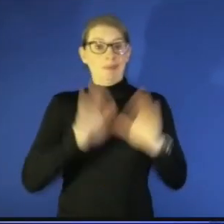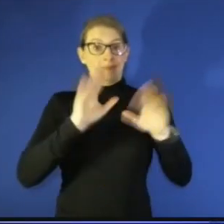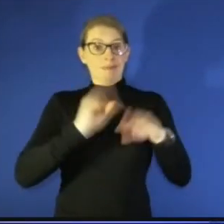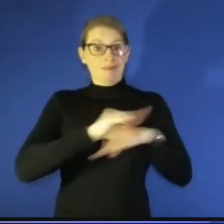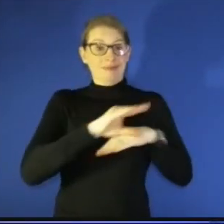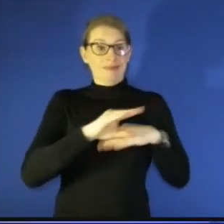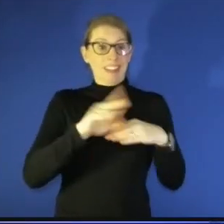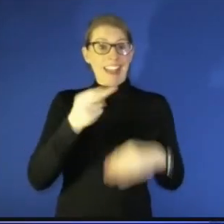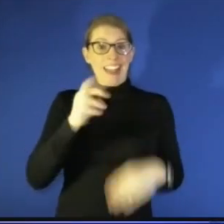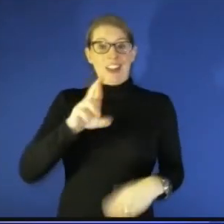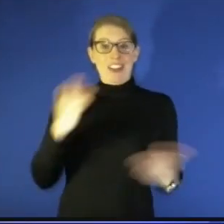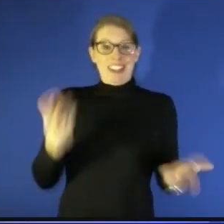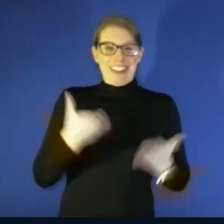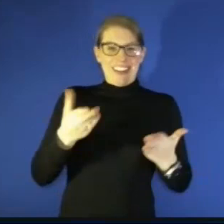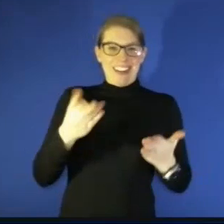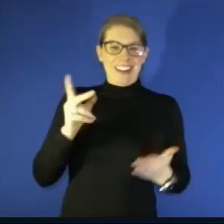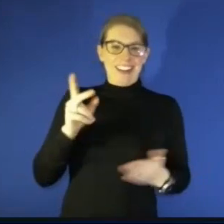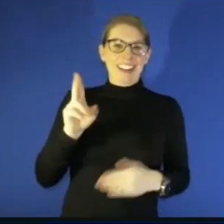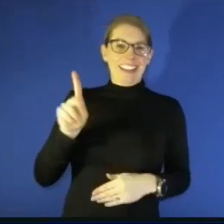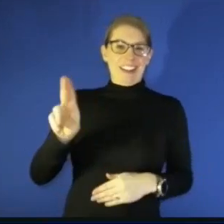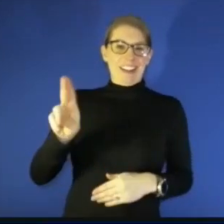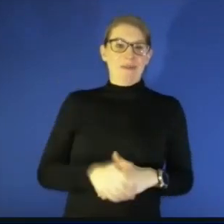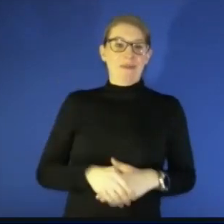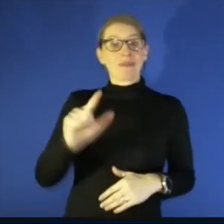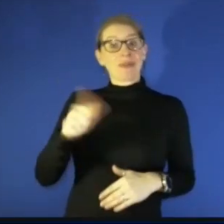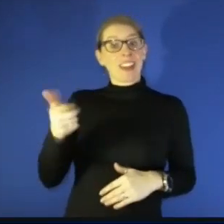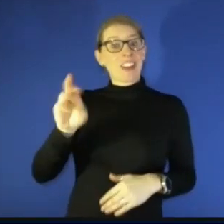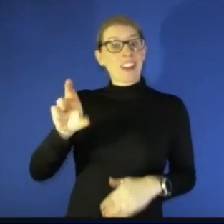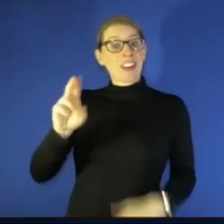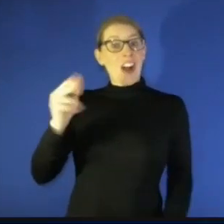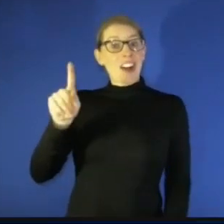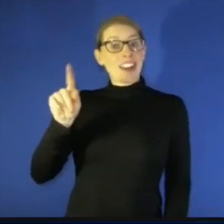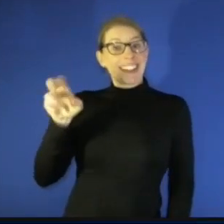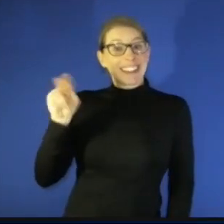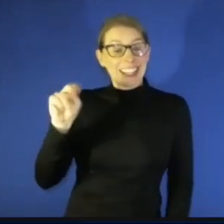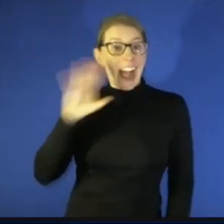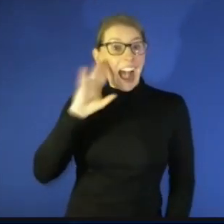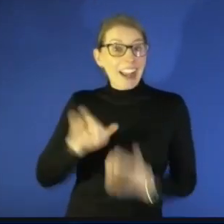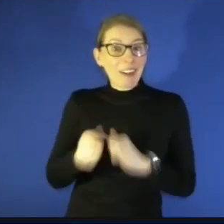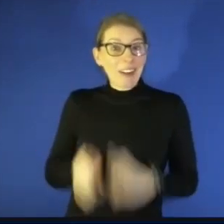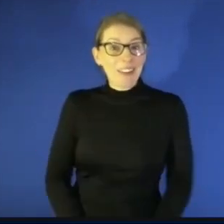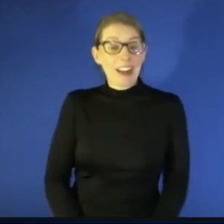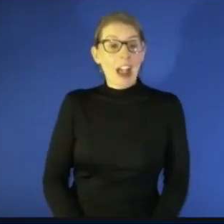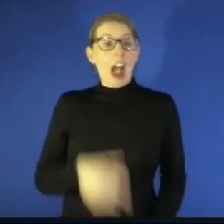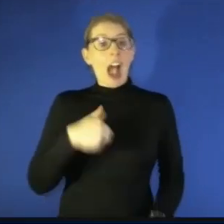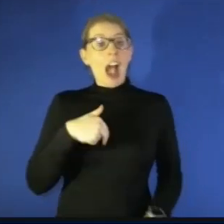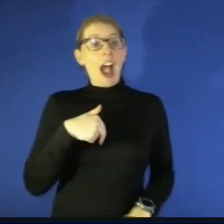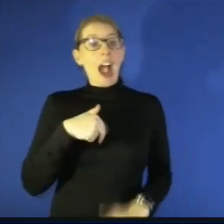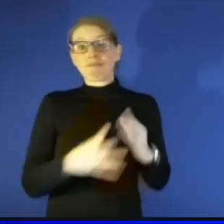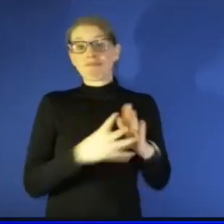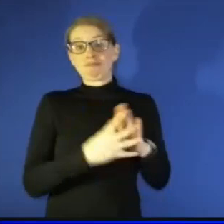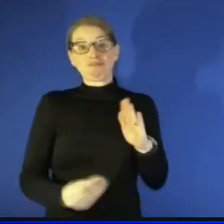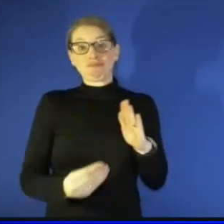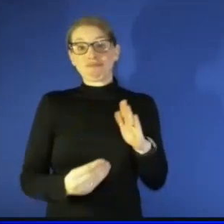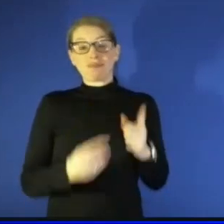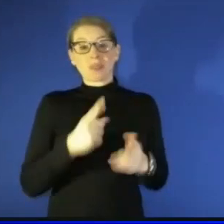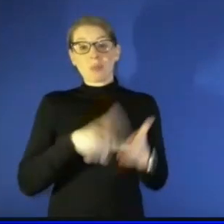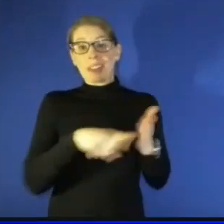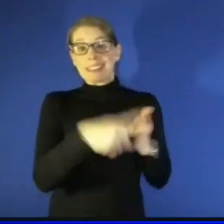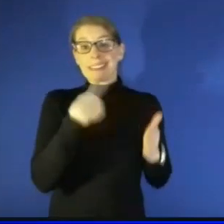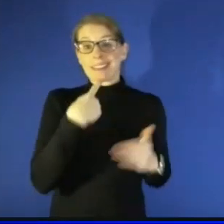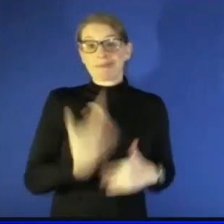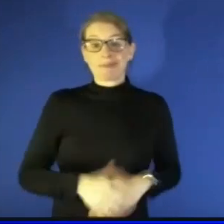system. Thank you so much. Dr. Hawkinson. Yeah. Hi, how are you? Good. I'm just going to echo what Dr. Ebersole said. You know, I think